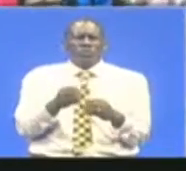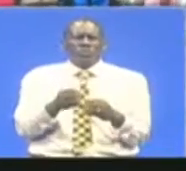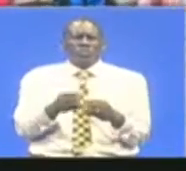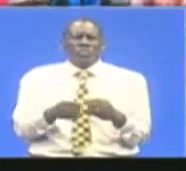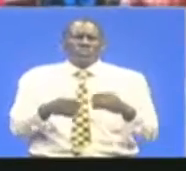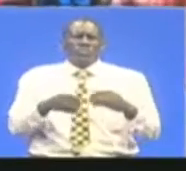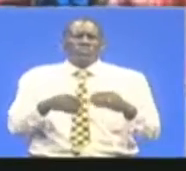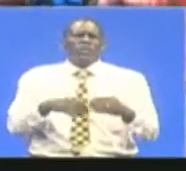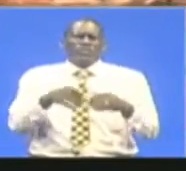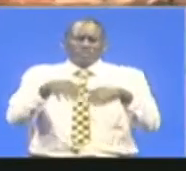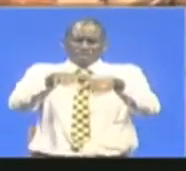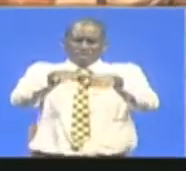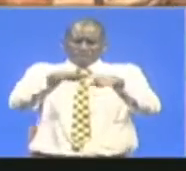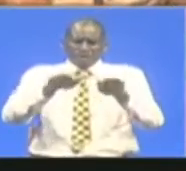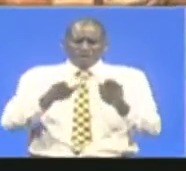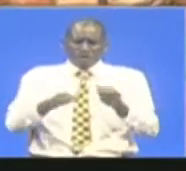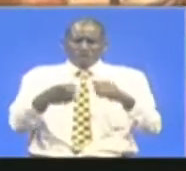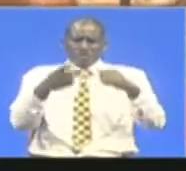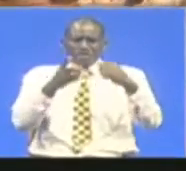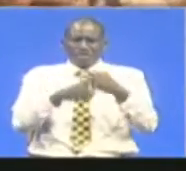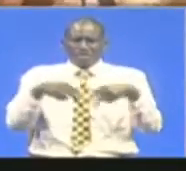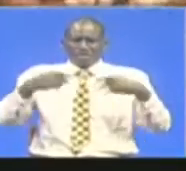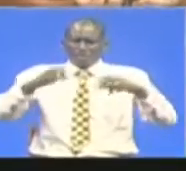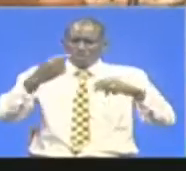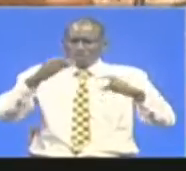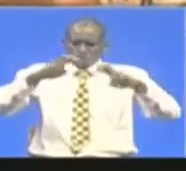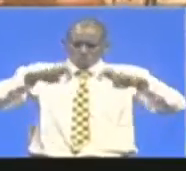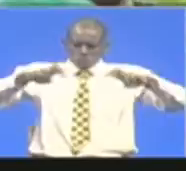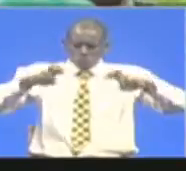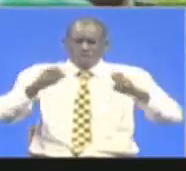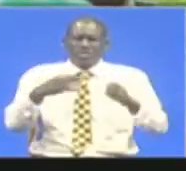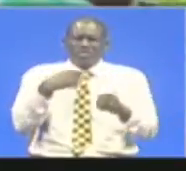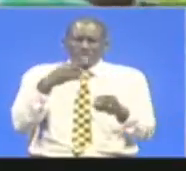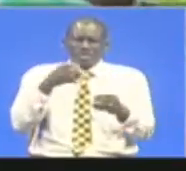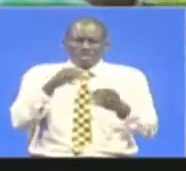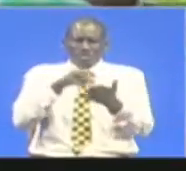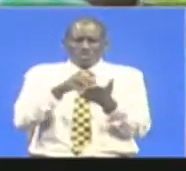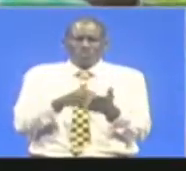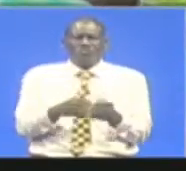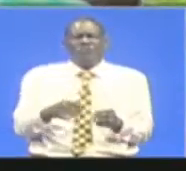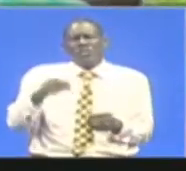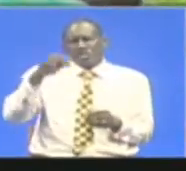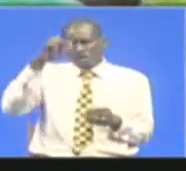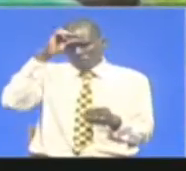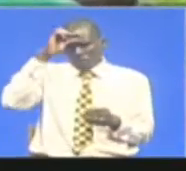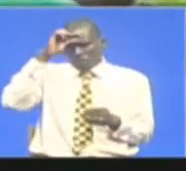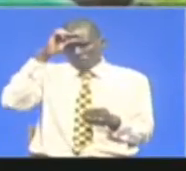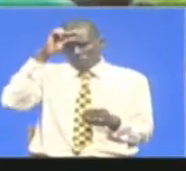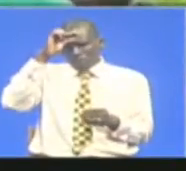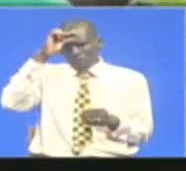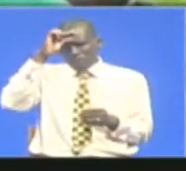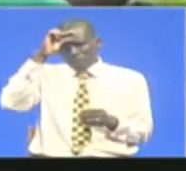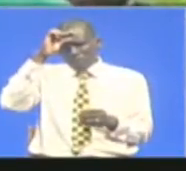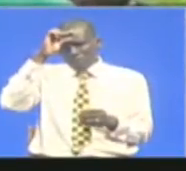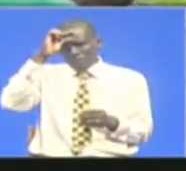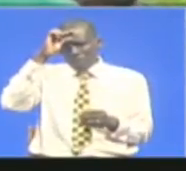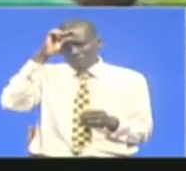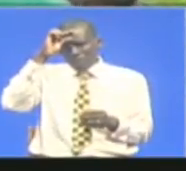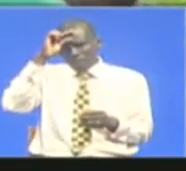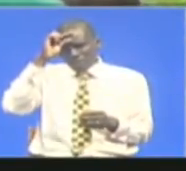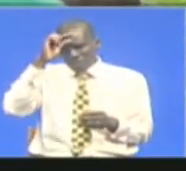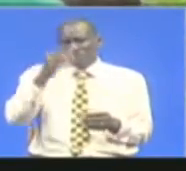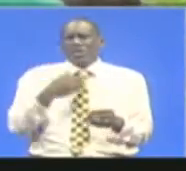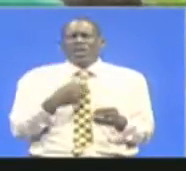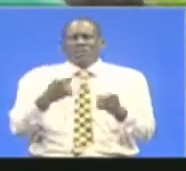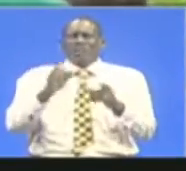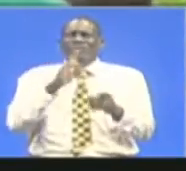is the latest in what residents here say is a recurring situation. The government raised a disaster management